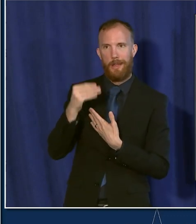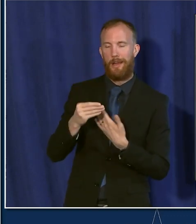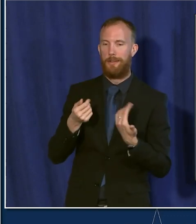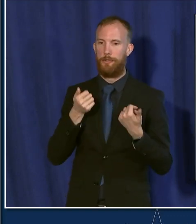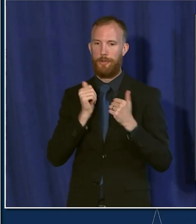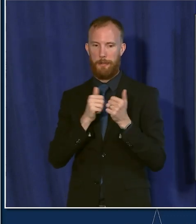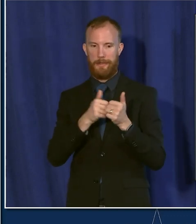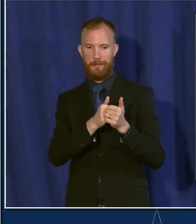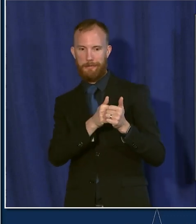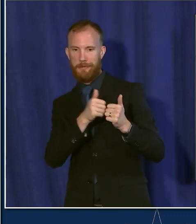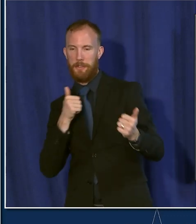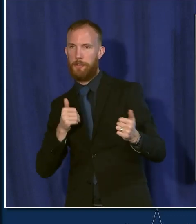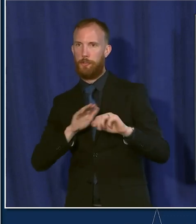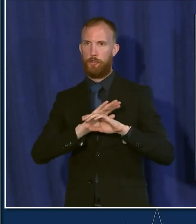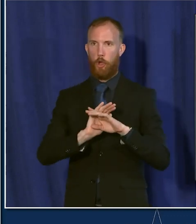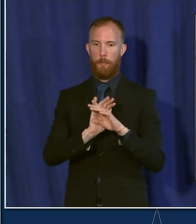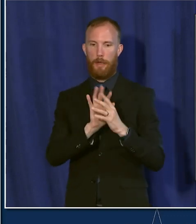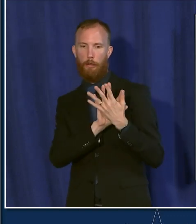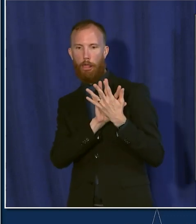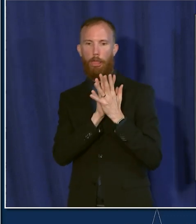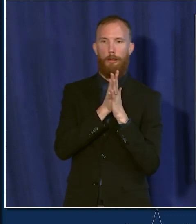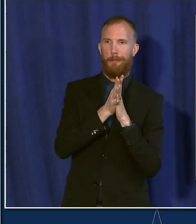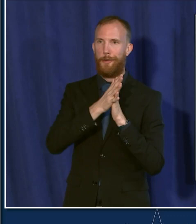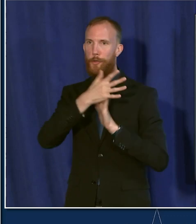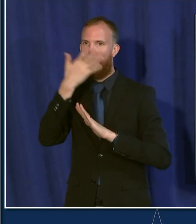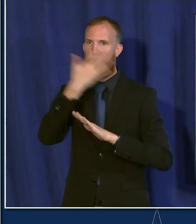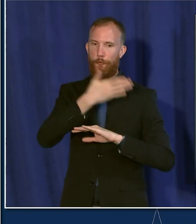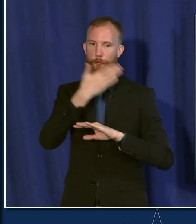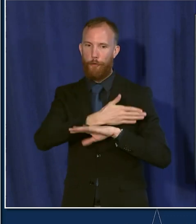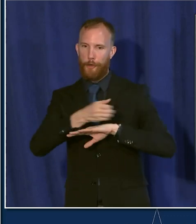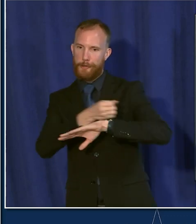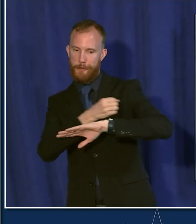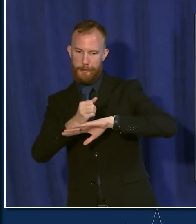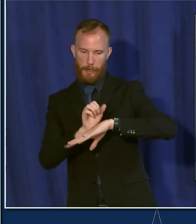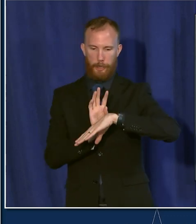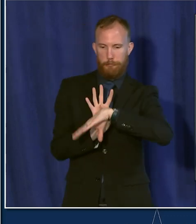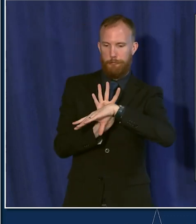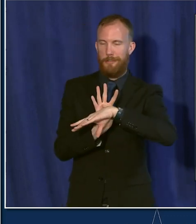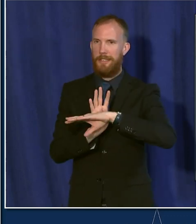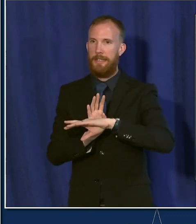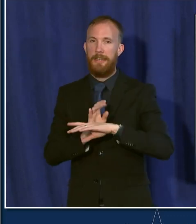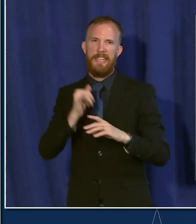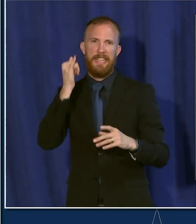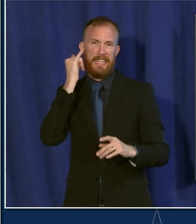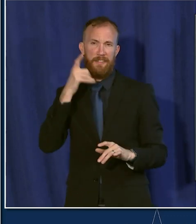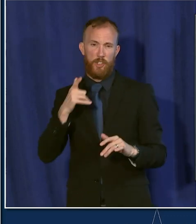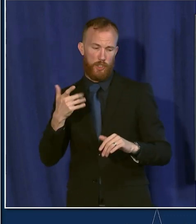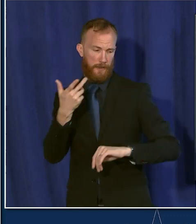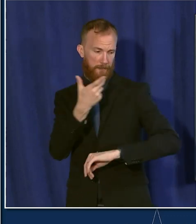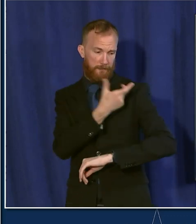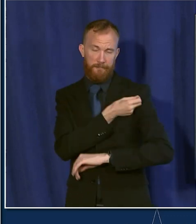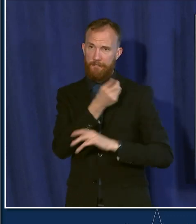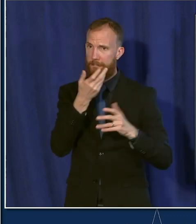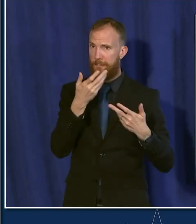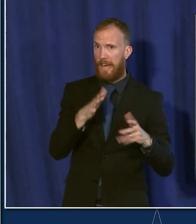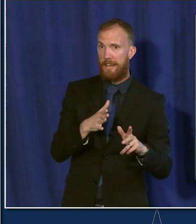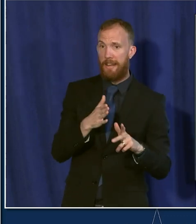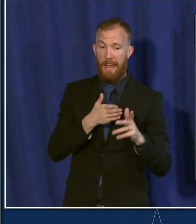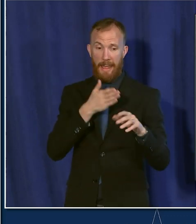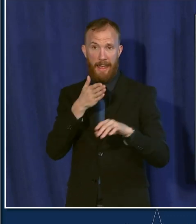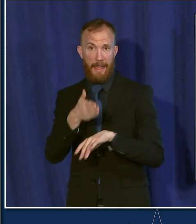very front of the stage. Where somebody is fully vaccinated, you know, I'm not recommending testing after this event. And for